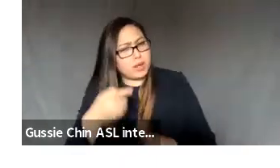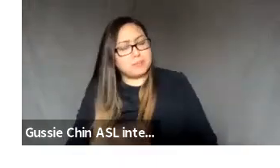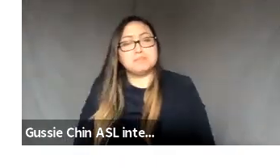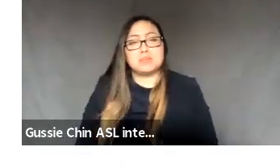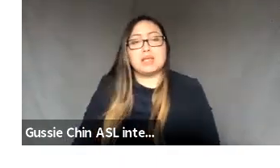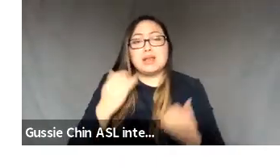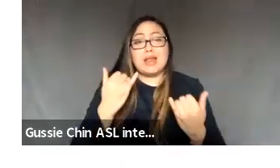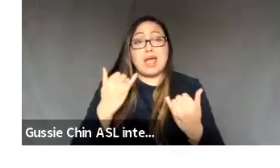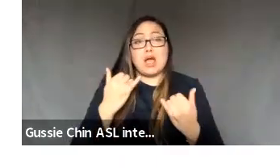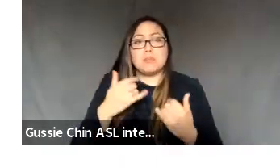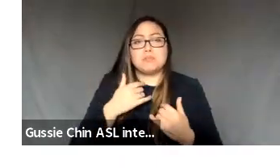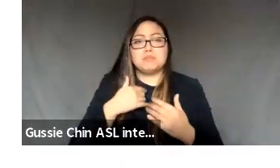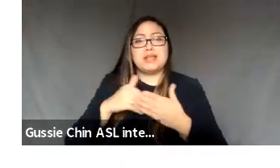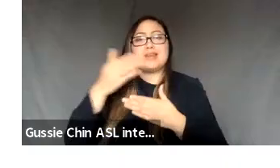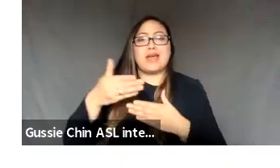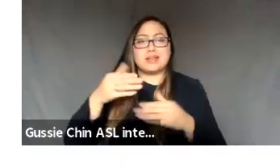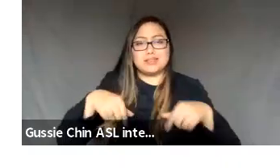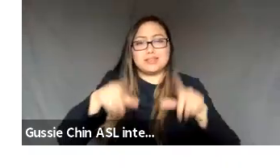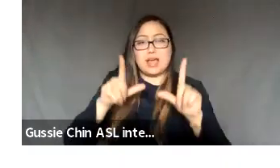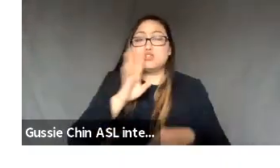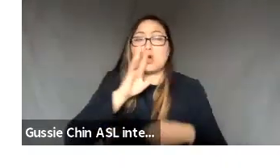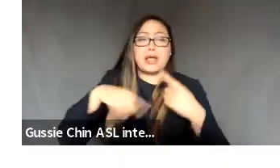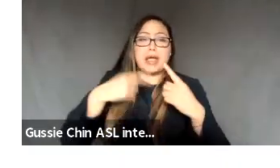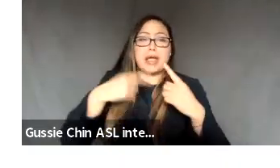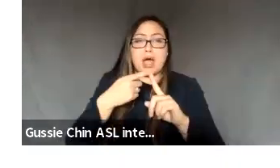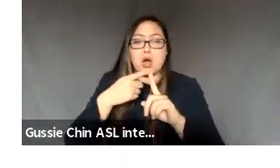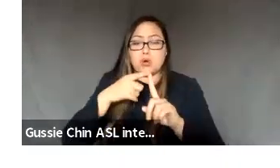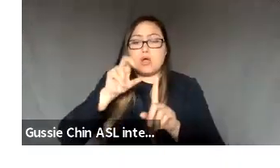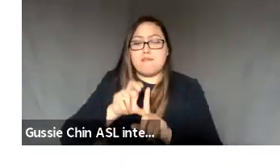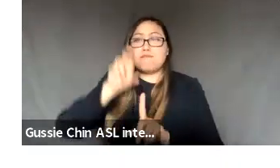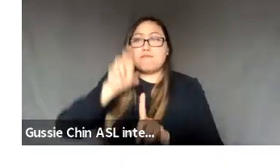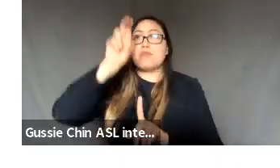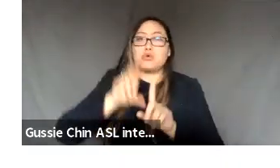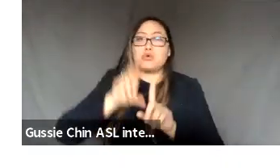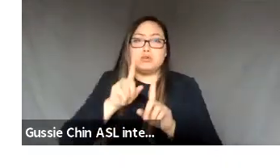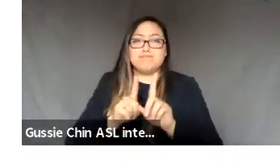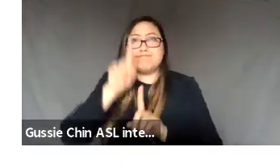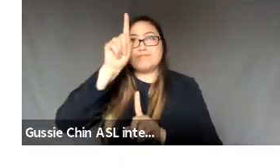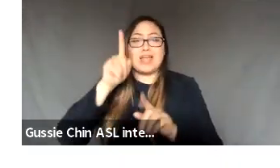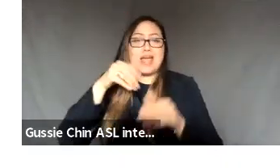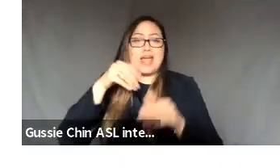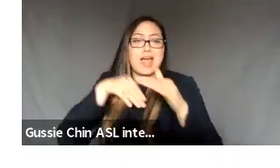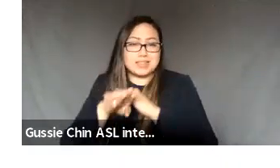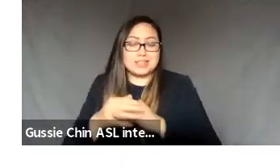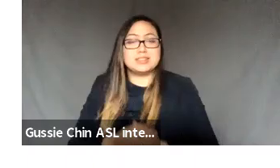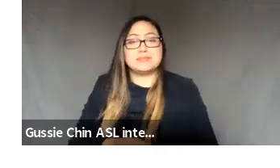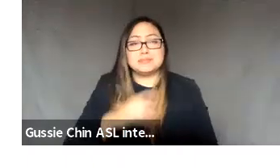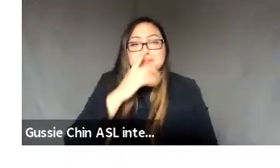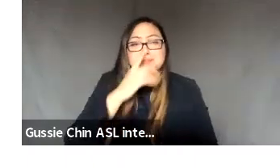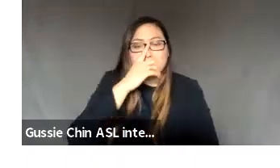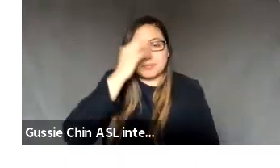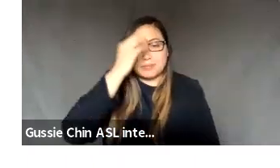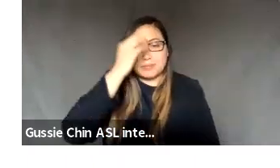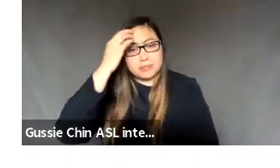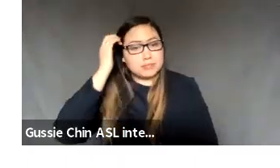slide, slide number 45, and talk about vertical access. So now in guidance from the Department of Justice,